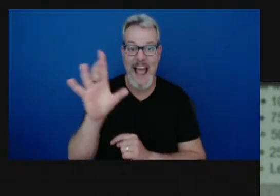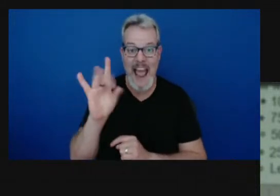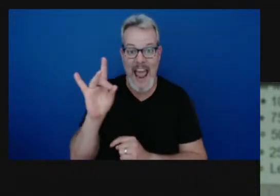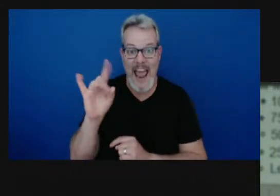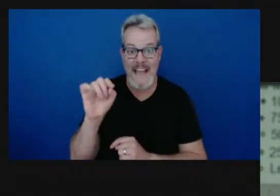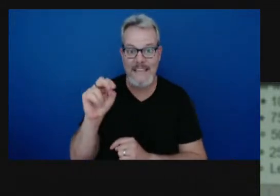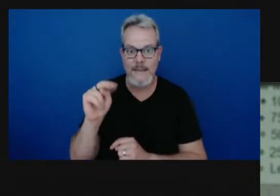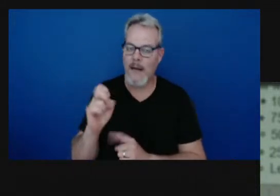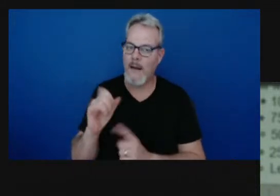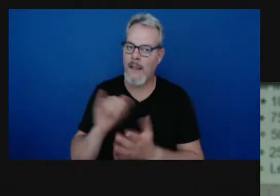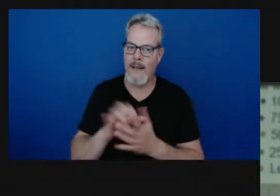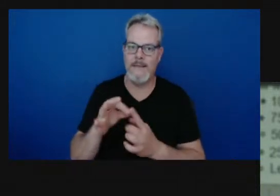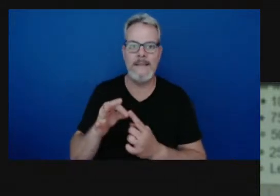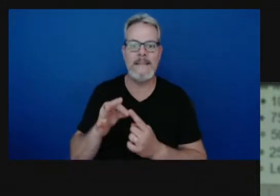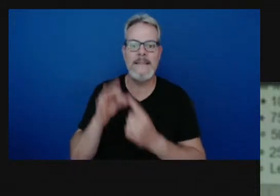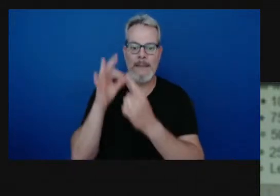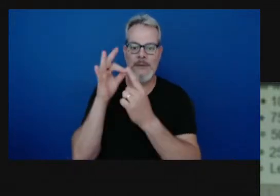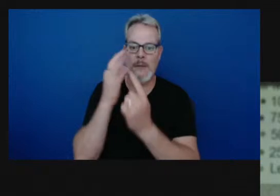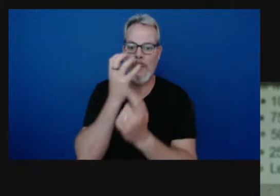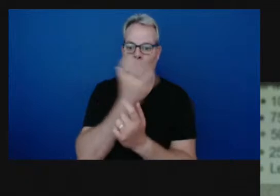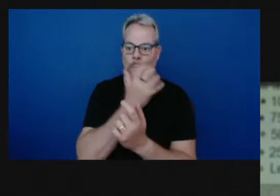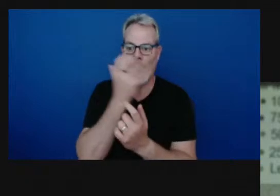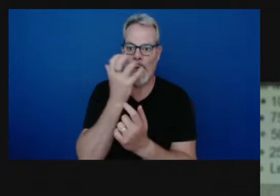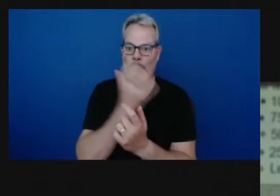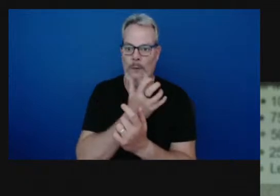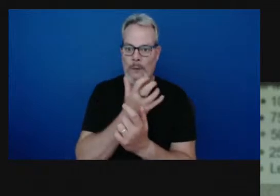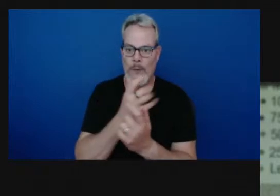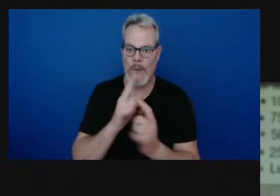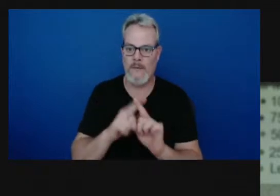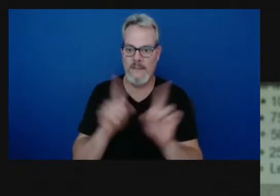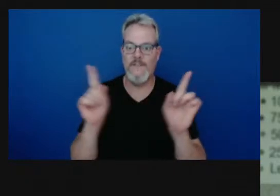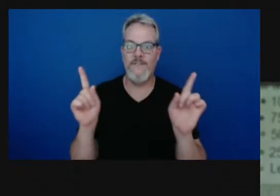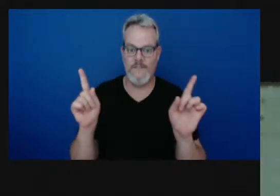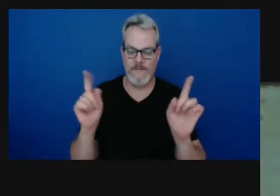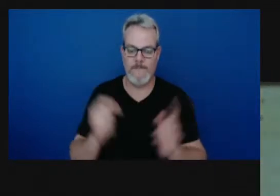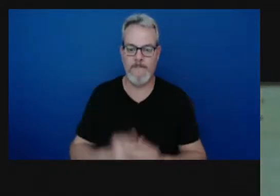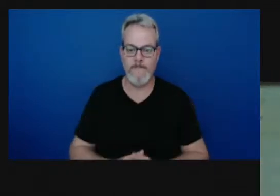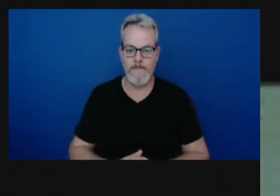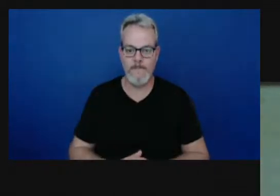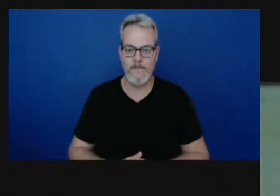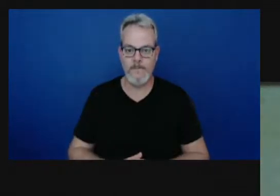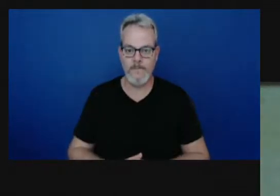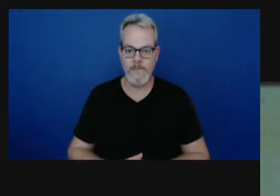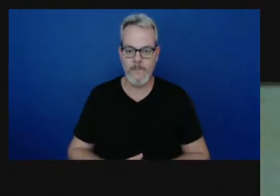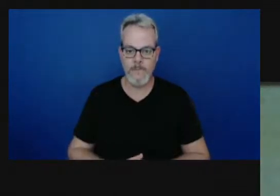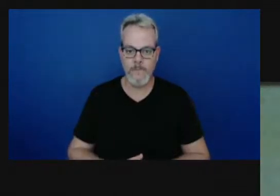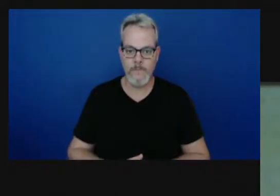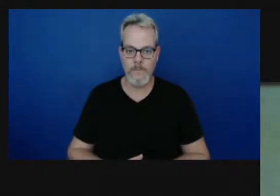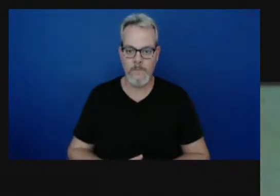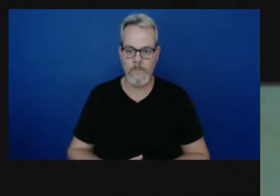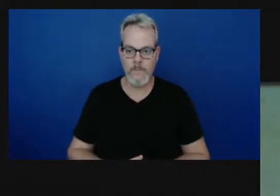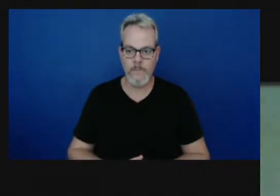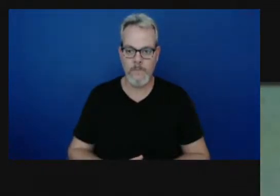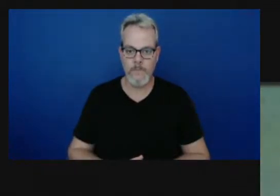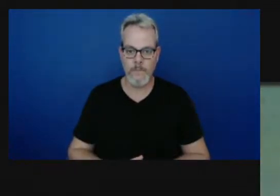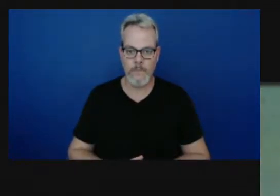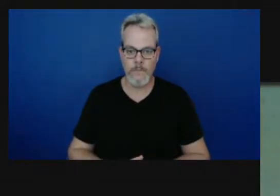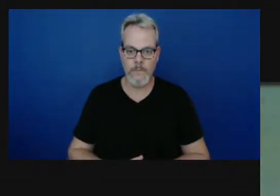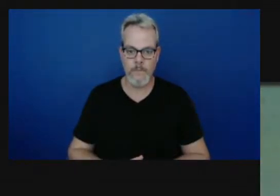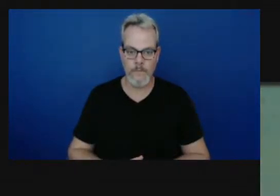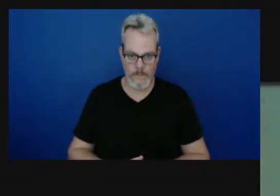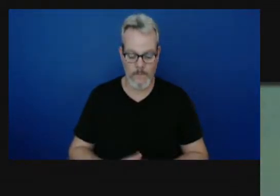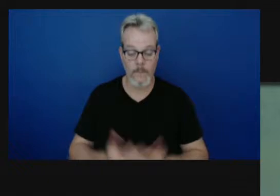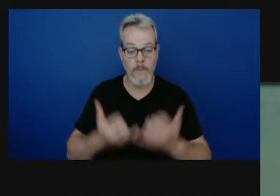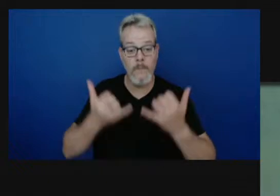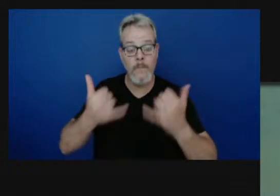that might have found a sweet spot between ejection velocity and ejection angle. Now we're going to look at volcanic ash, the